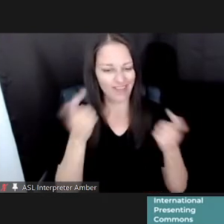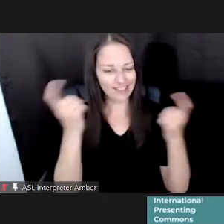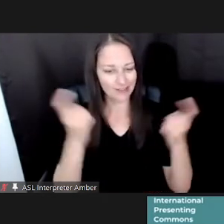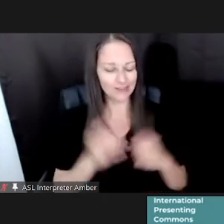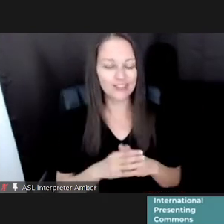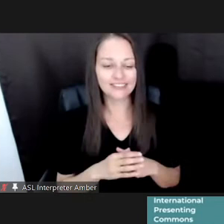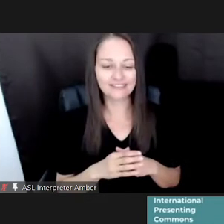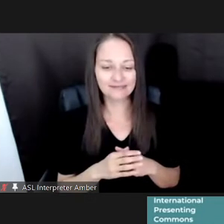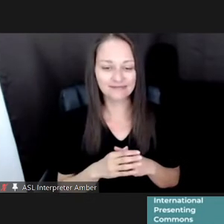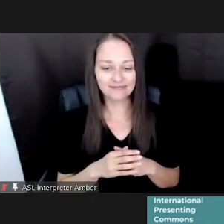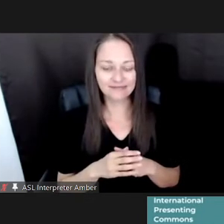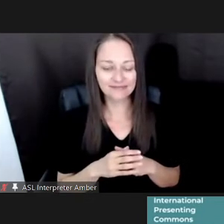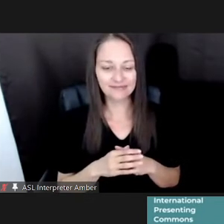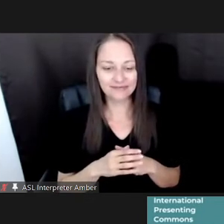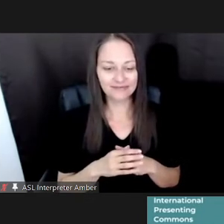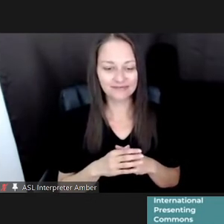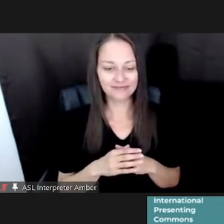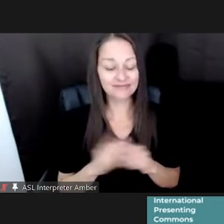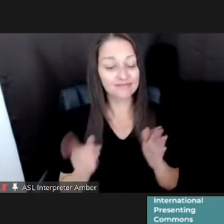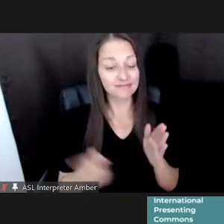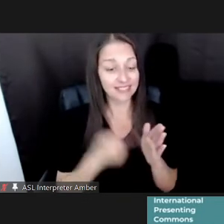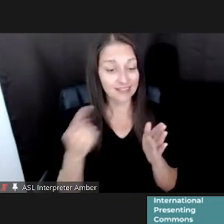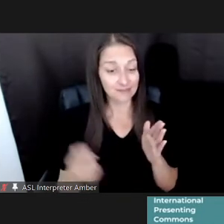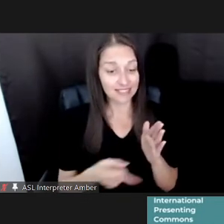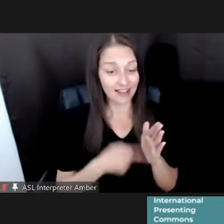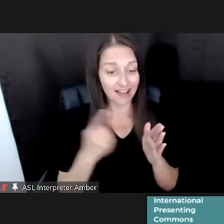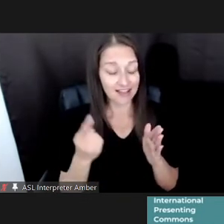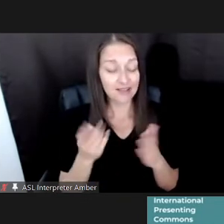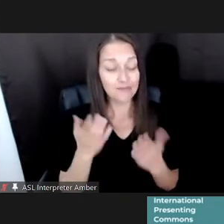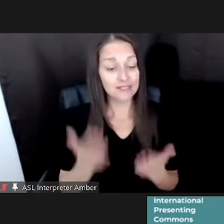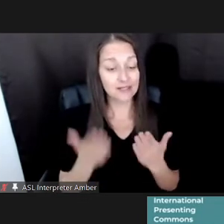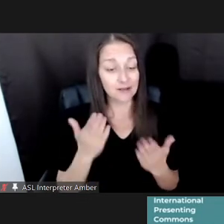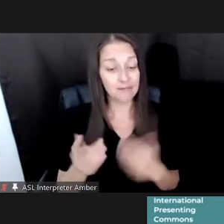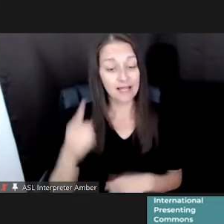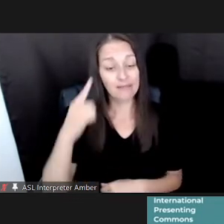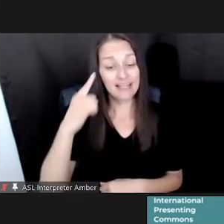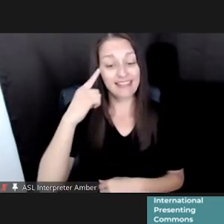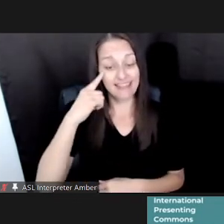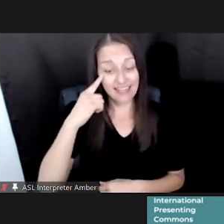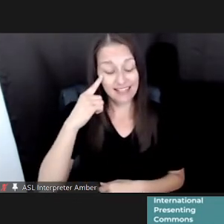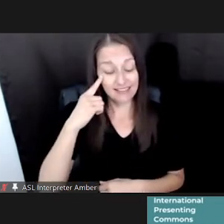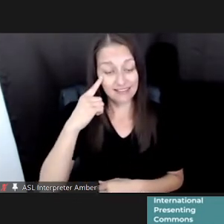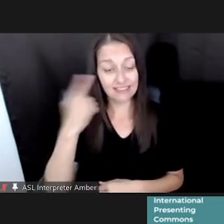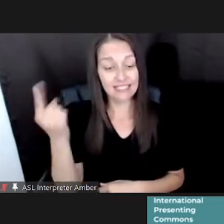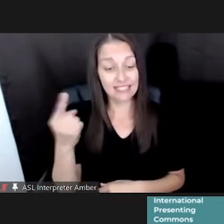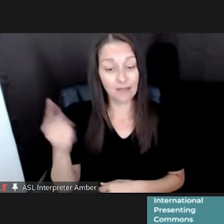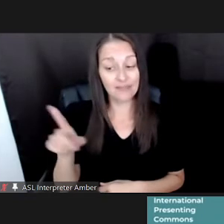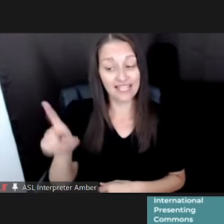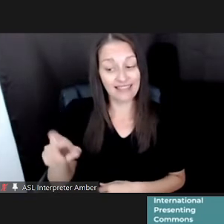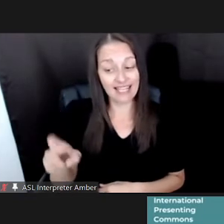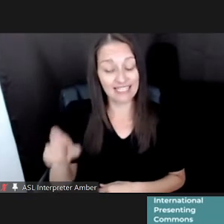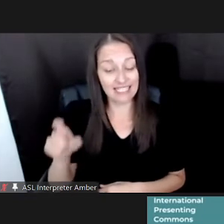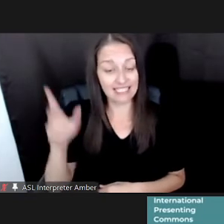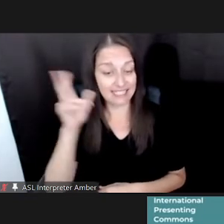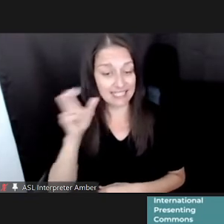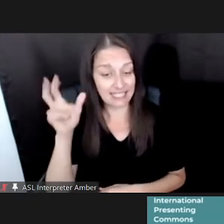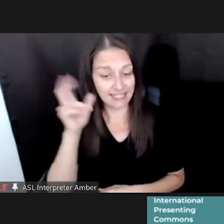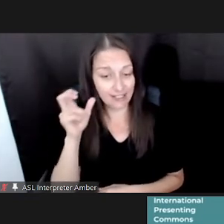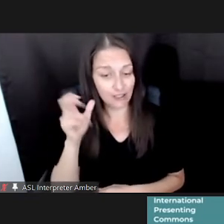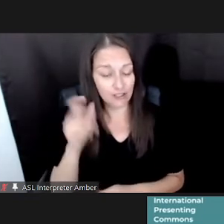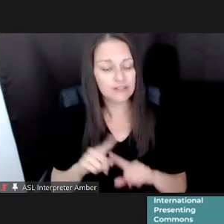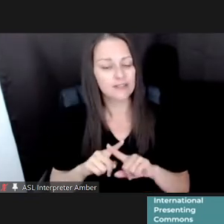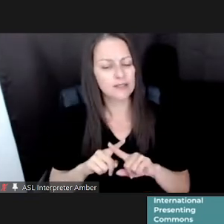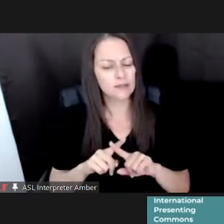sometimes I think we may think there's something they need to hear, but it's another kind of